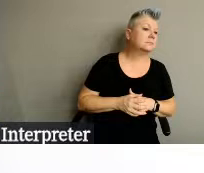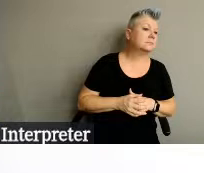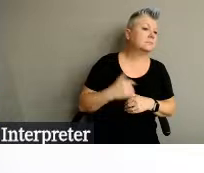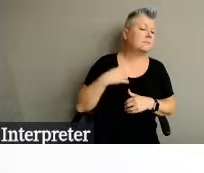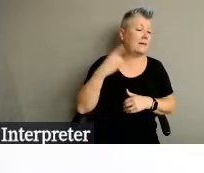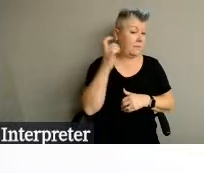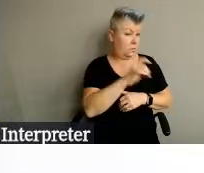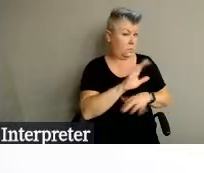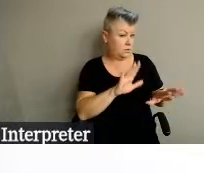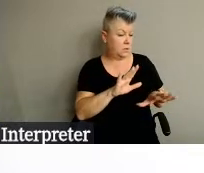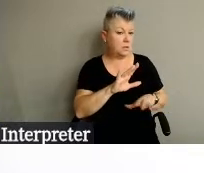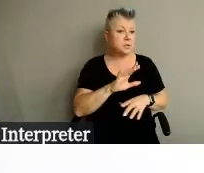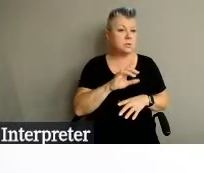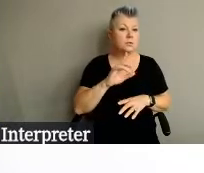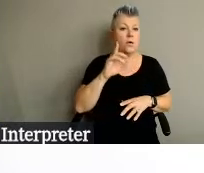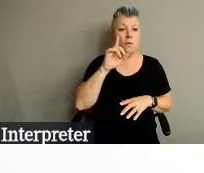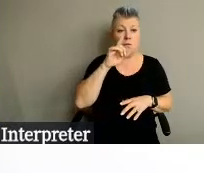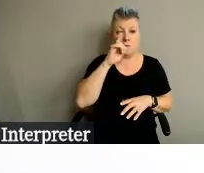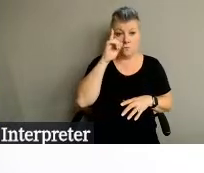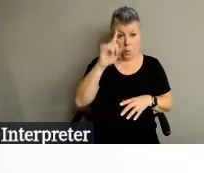Another question, so summer birthdays.